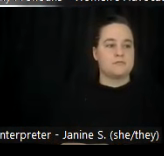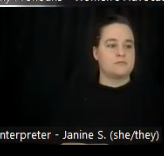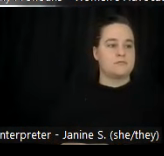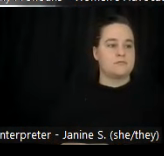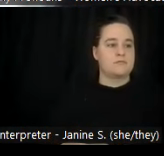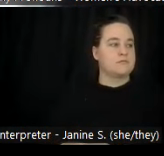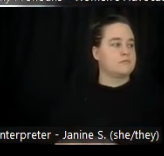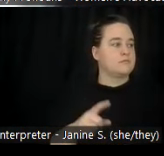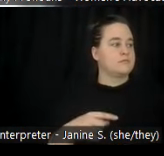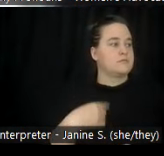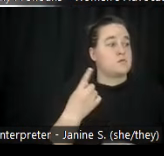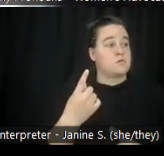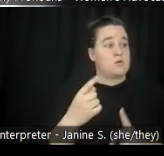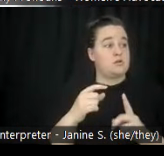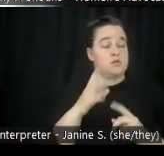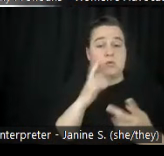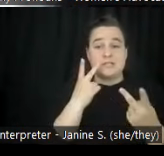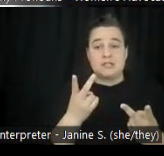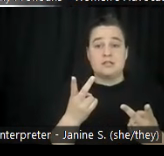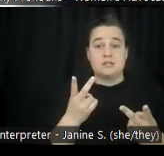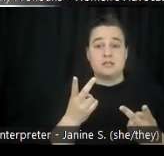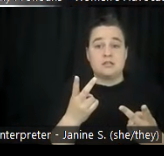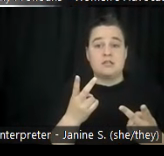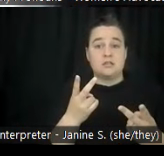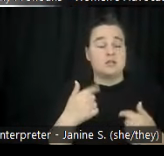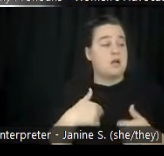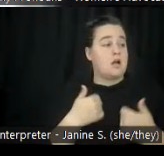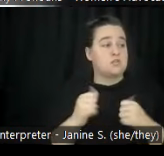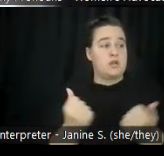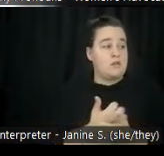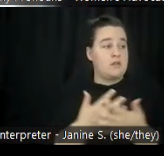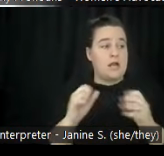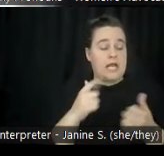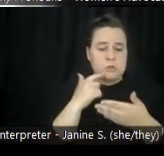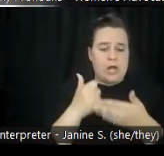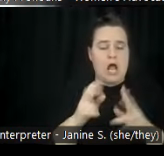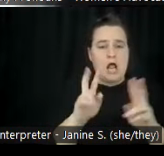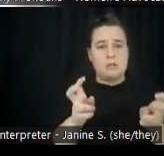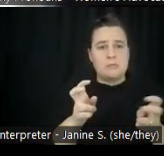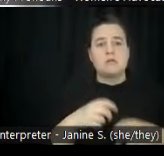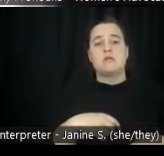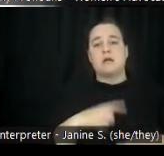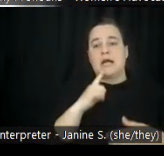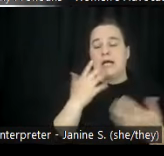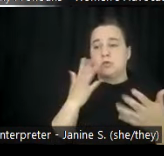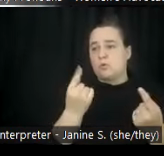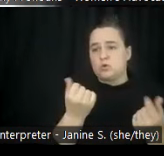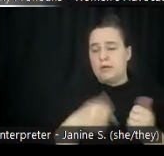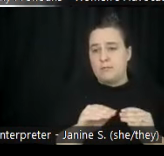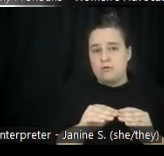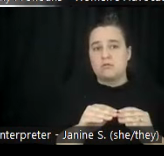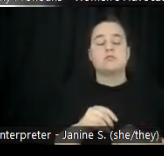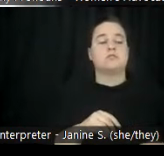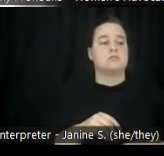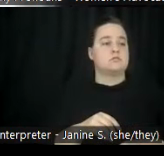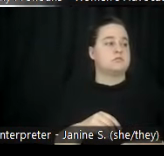terms of a situation is someone might say, I've tried everything I can to help him and I don't know what to do anymore. And then kind